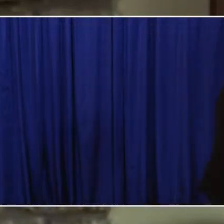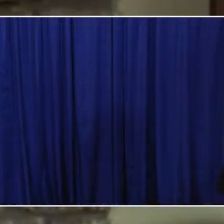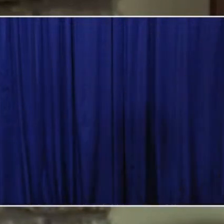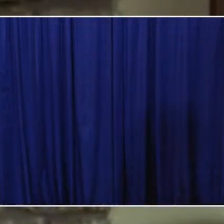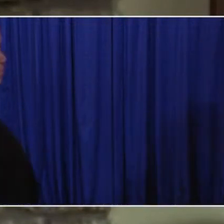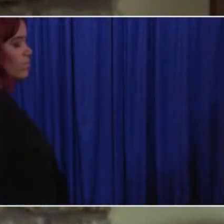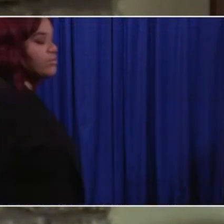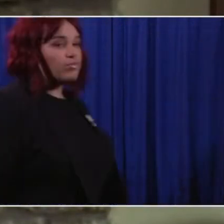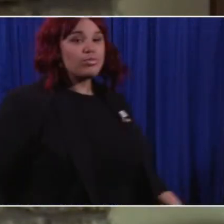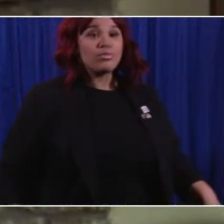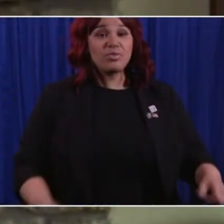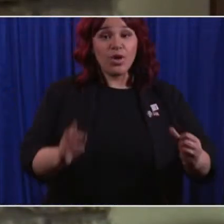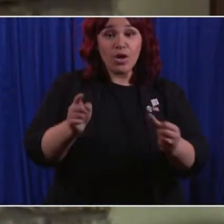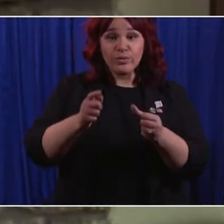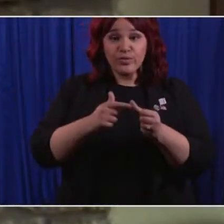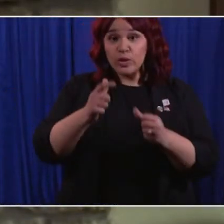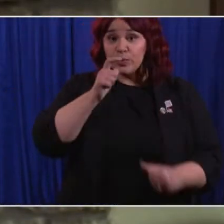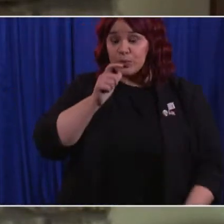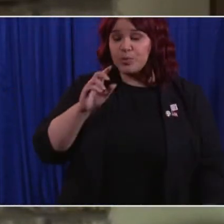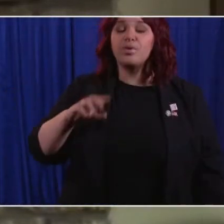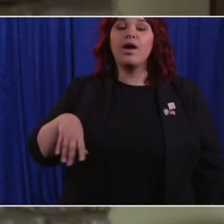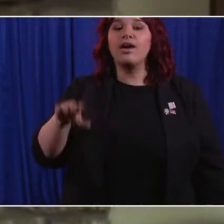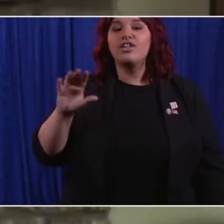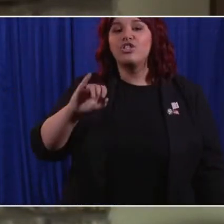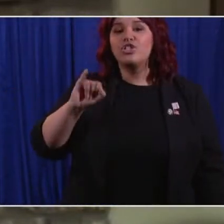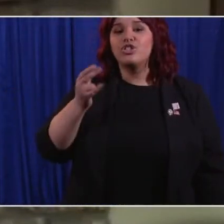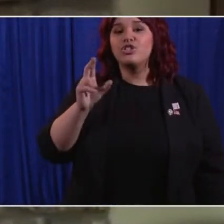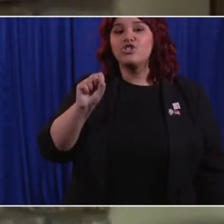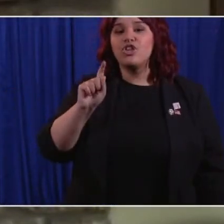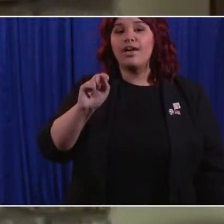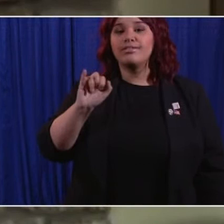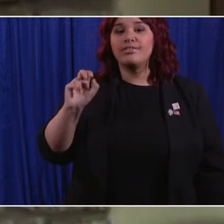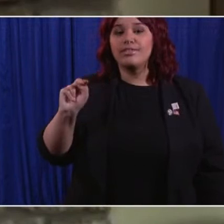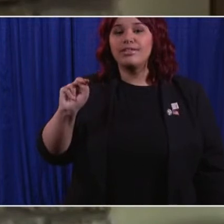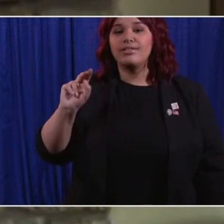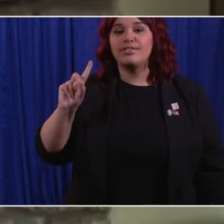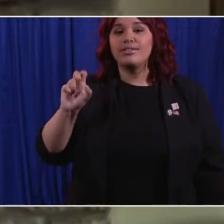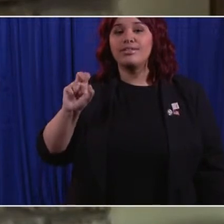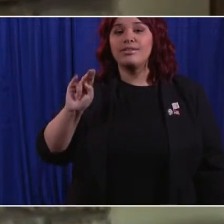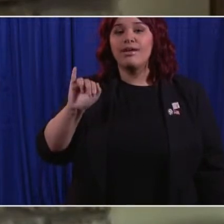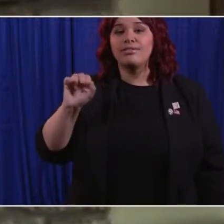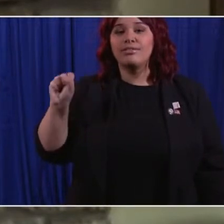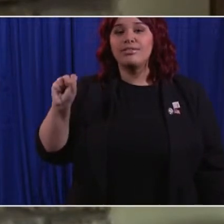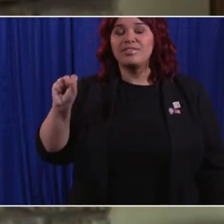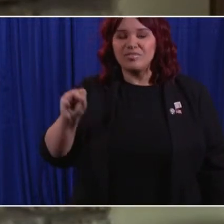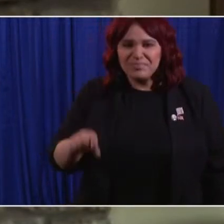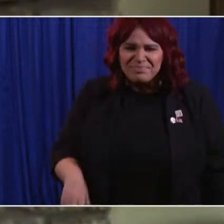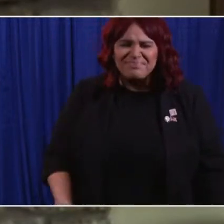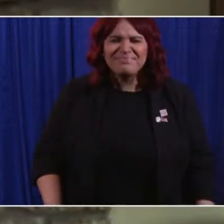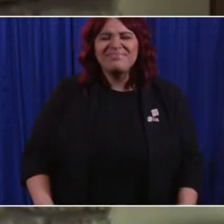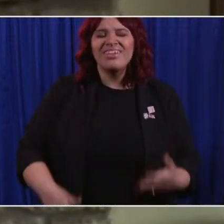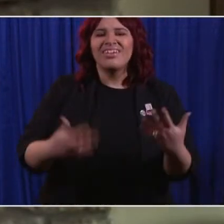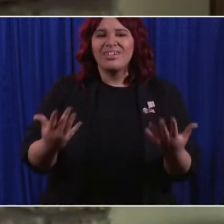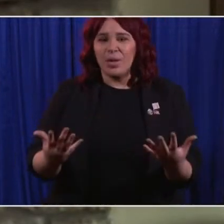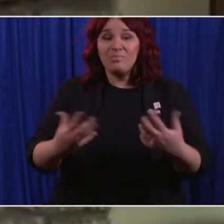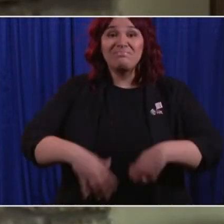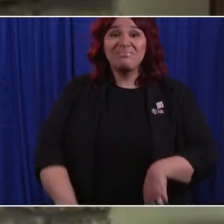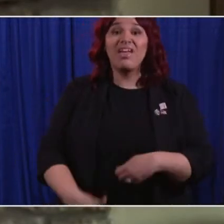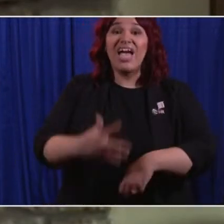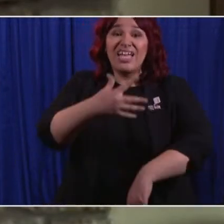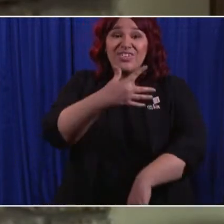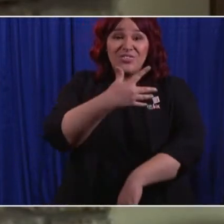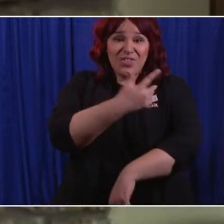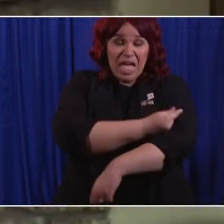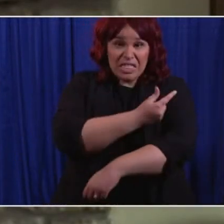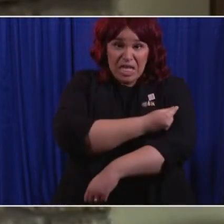MahoningMatters.com. Good afternoon, Governor. Afternoon. As the state is rapidly increasing vaccine eligibility,